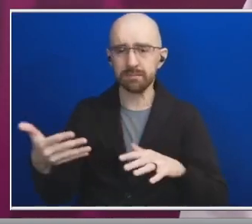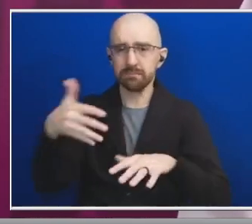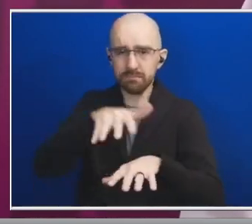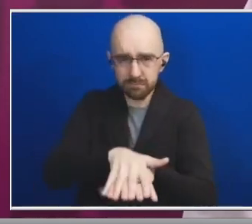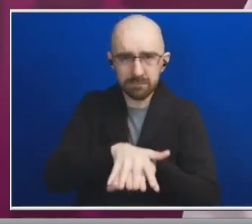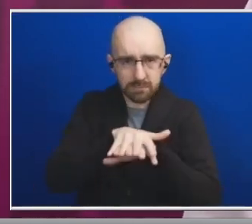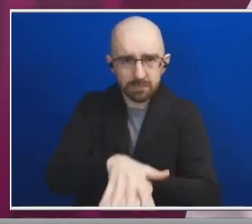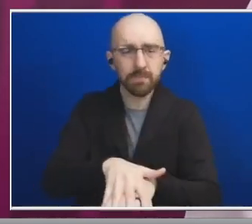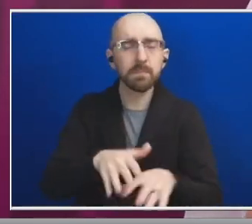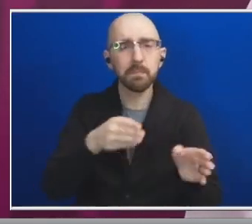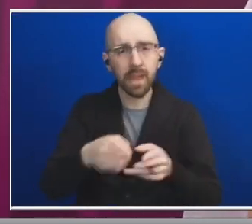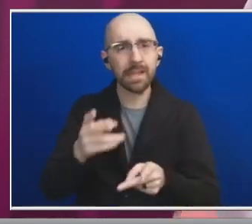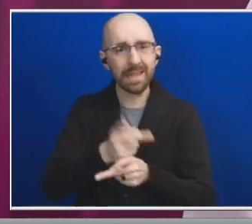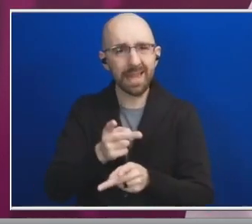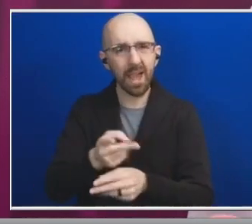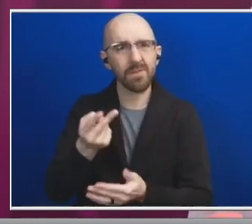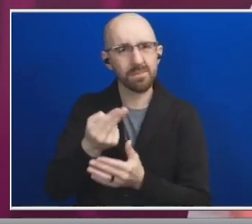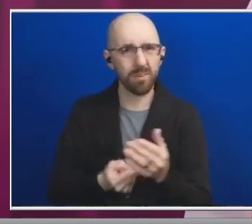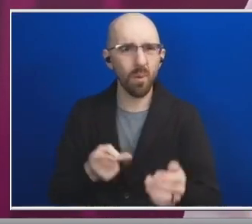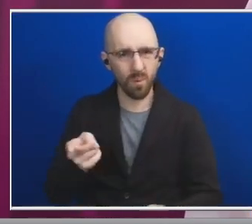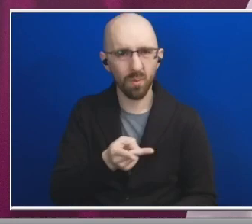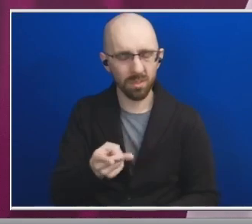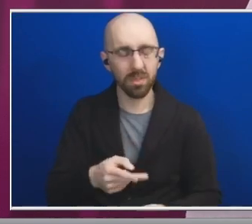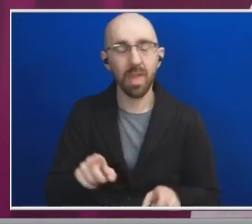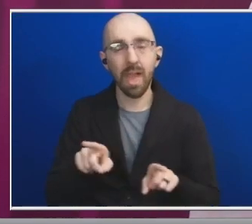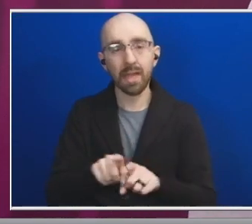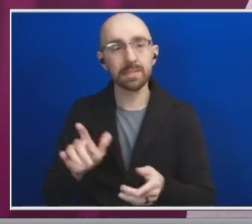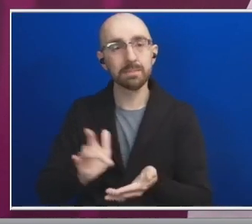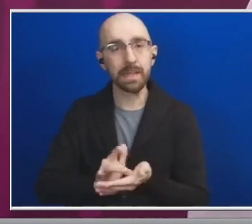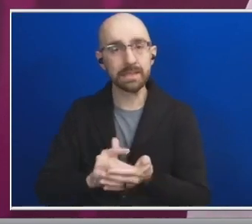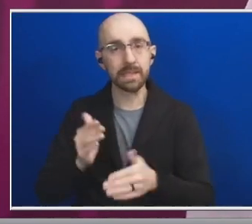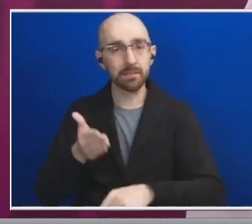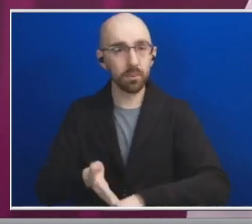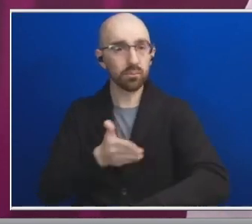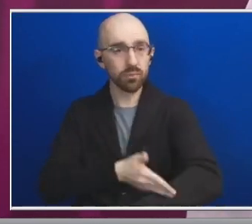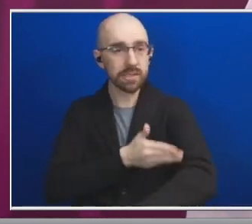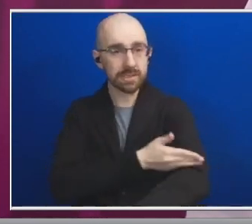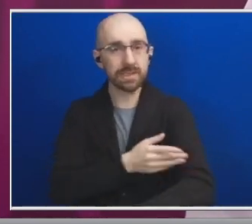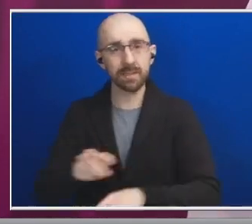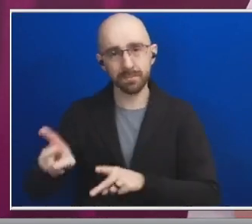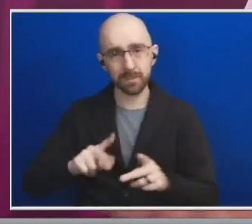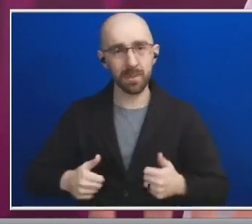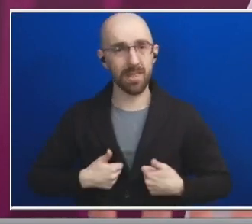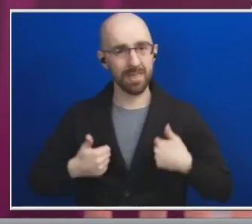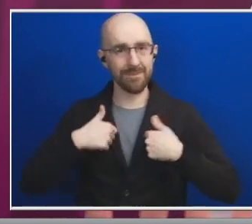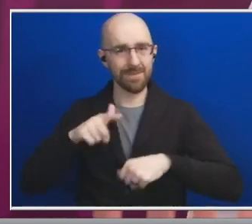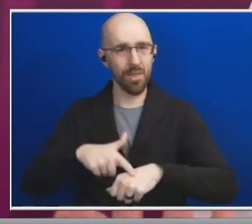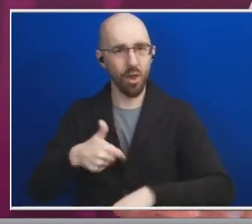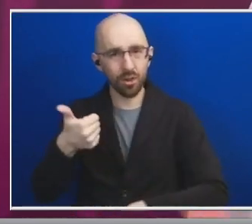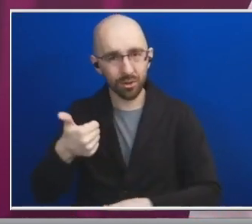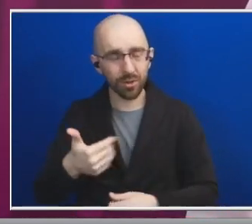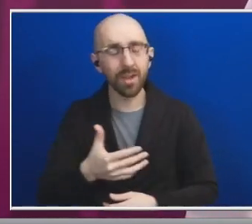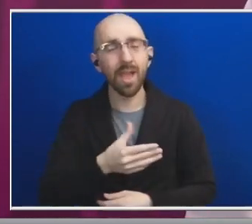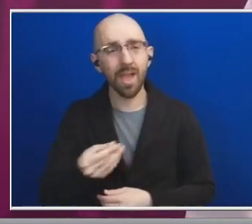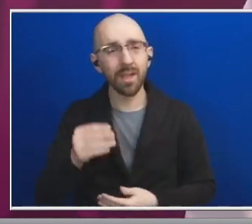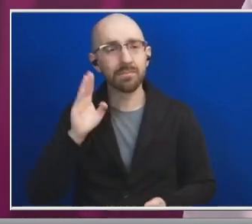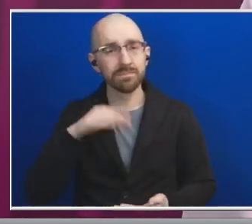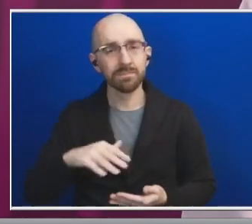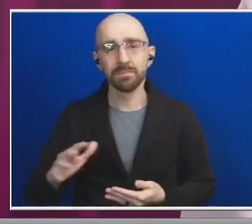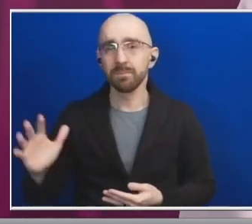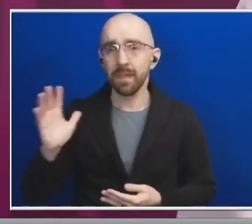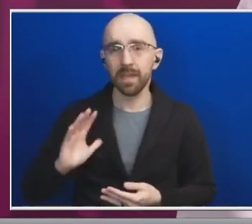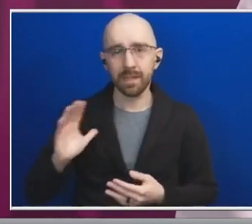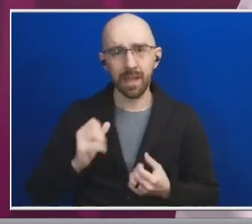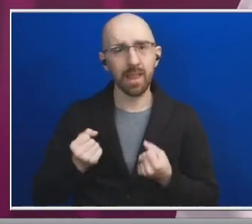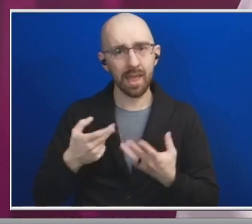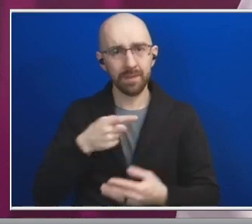because as our medicine progresses, people are living longer, and back in the day, a lot of these patients that have